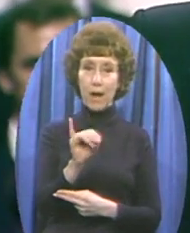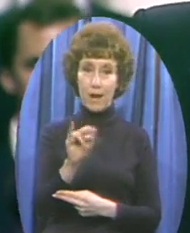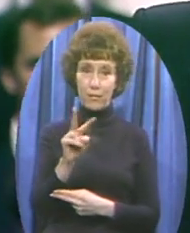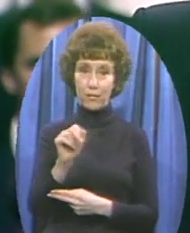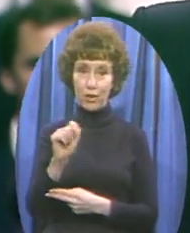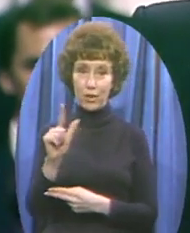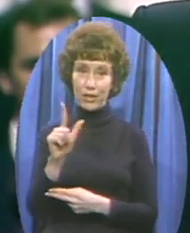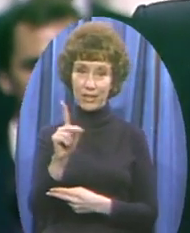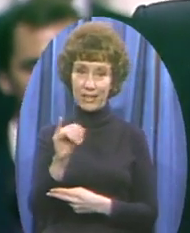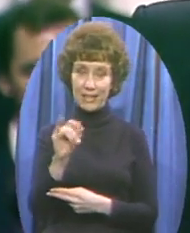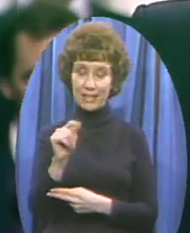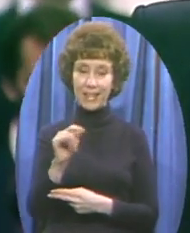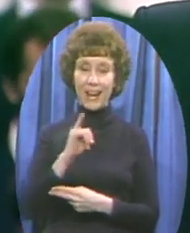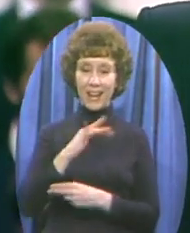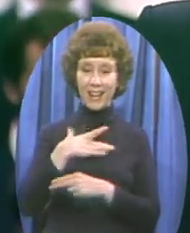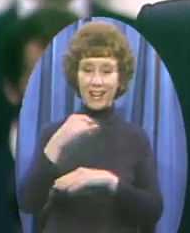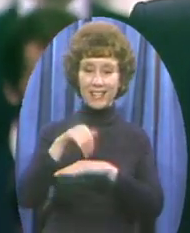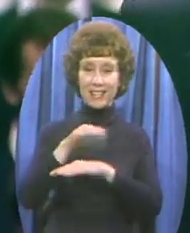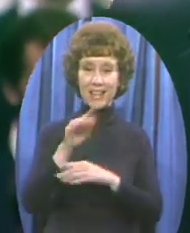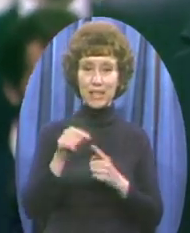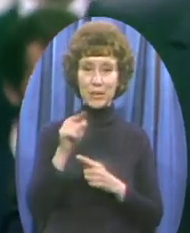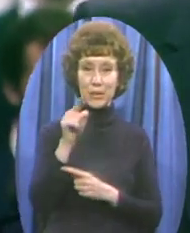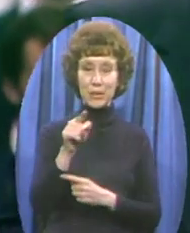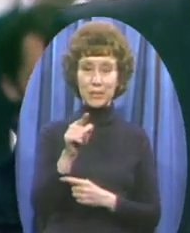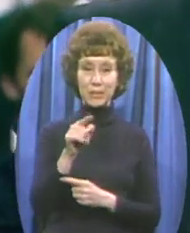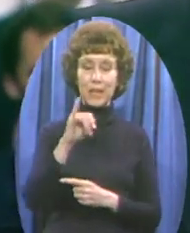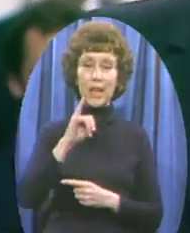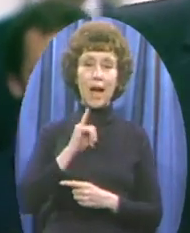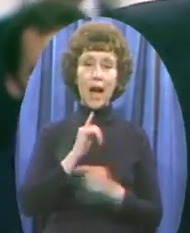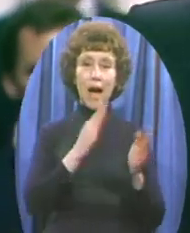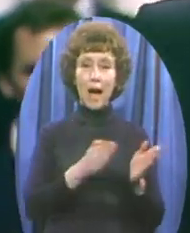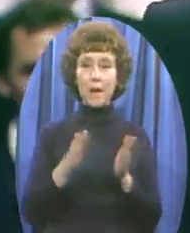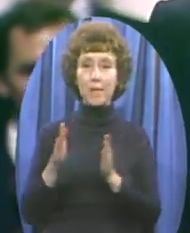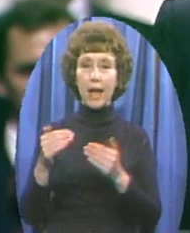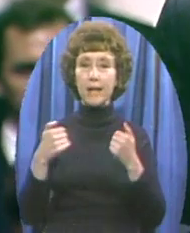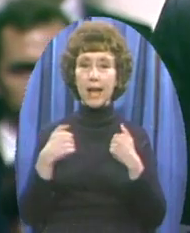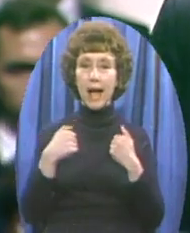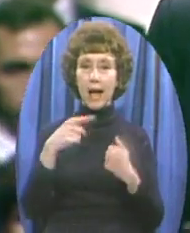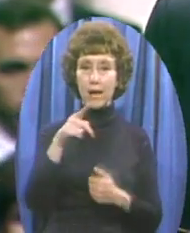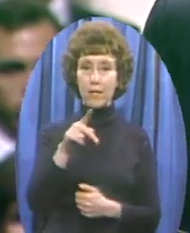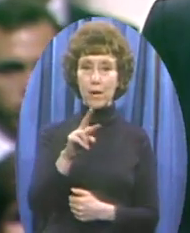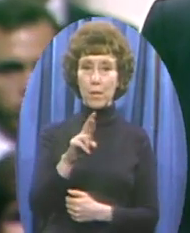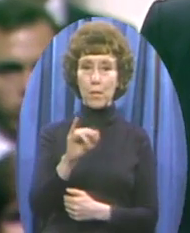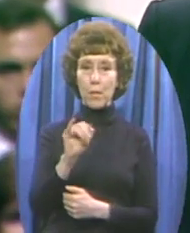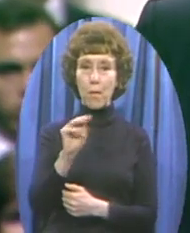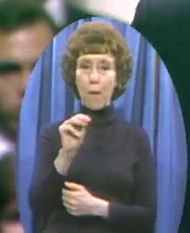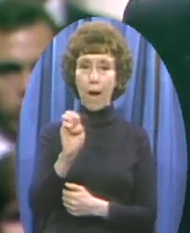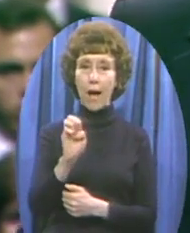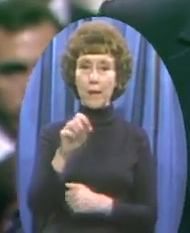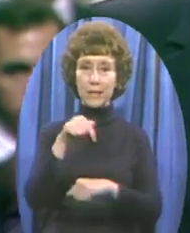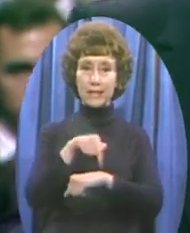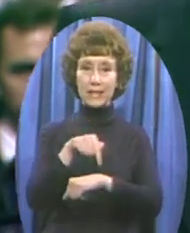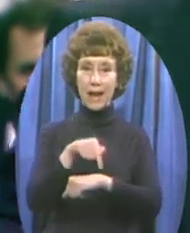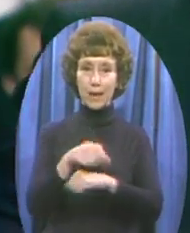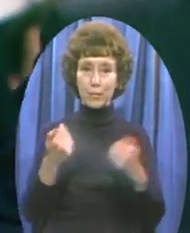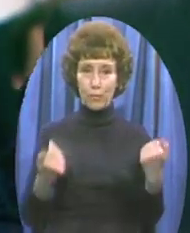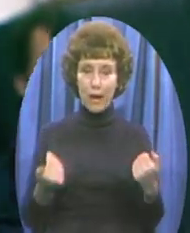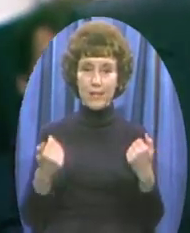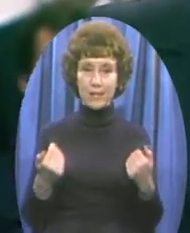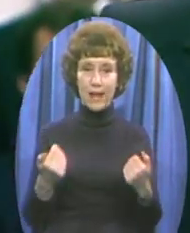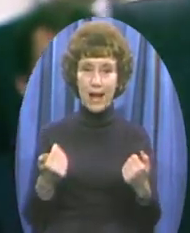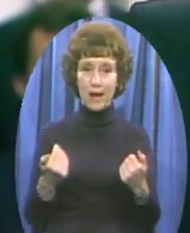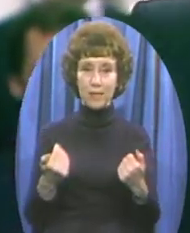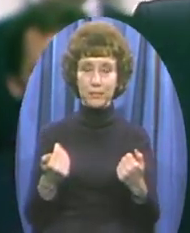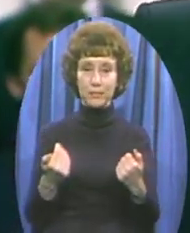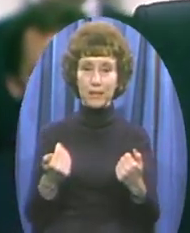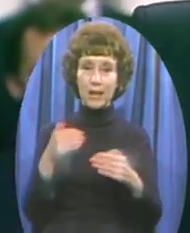you. I'm going into prime time, as a matter of fact, right now, across America, and